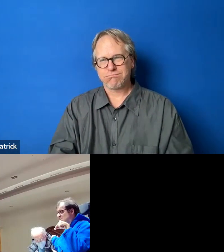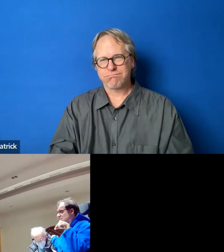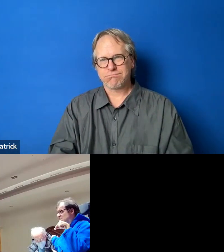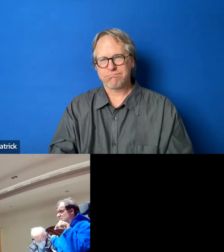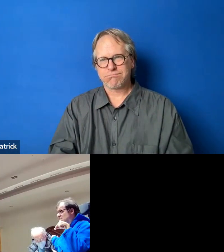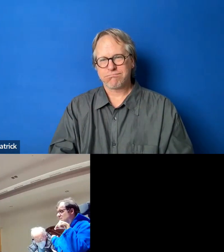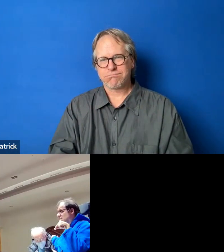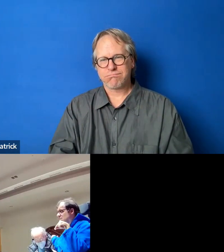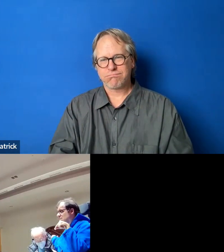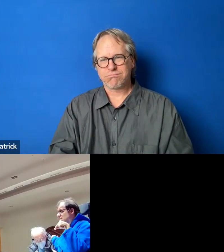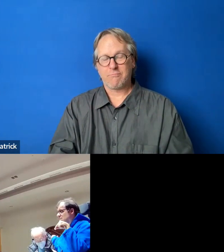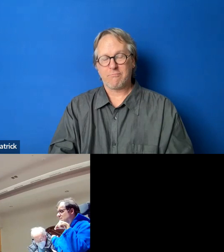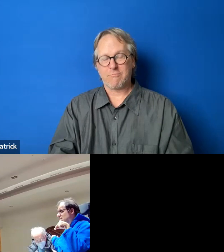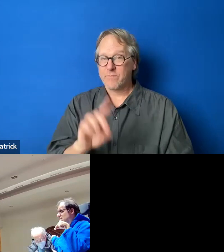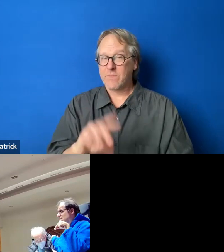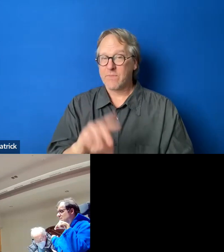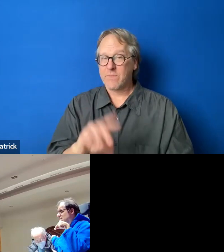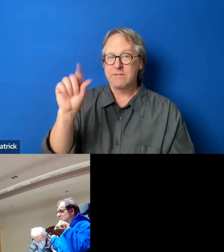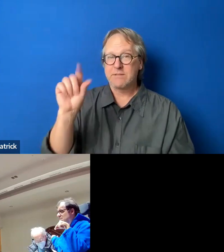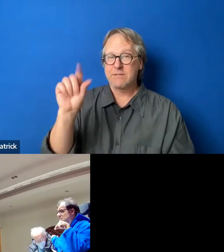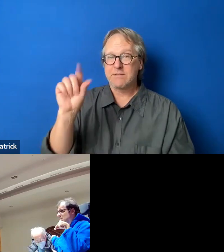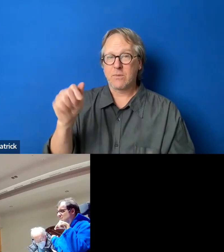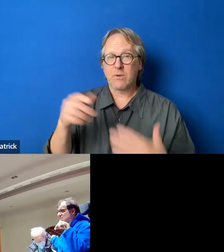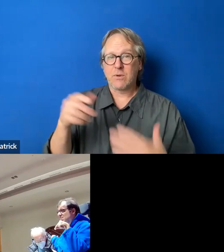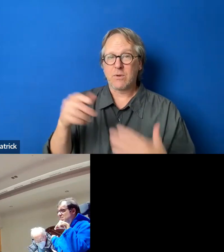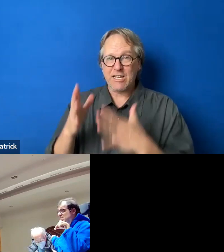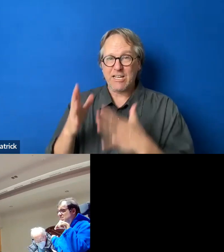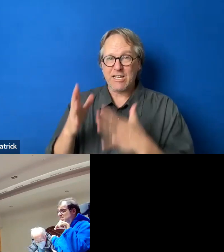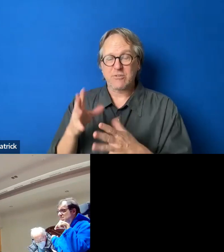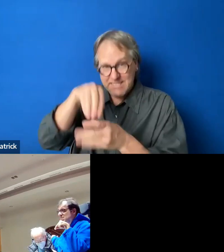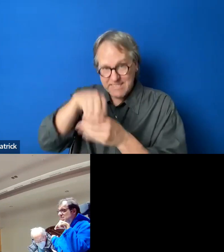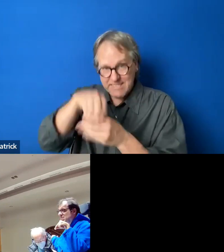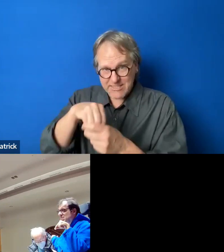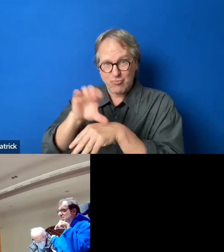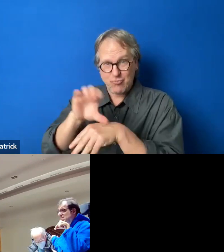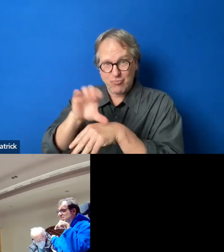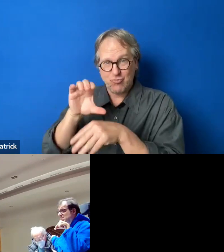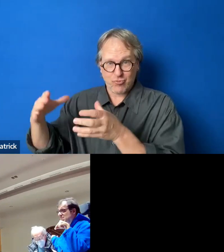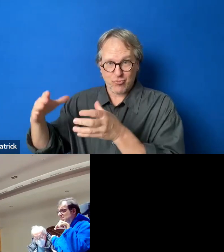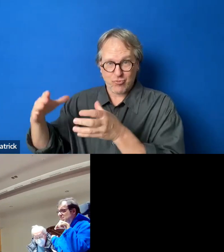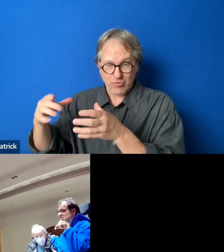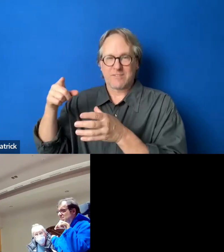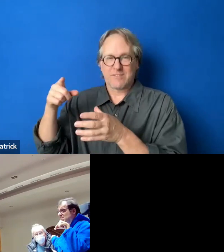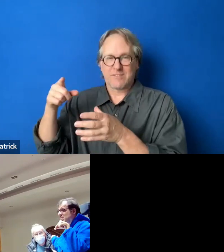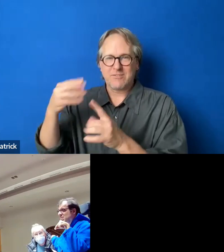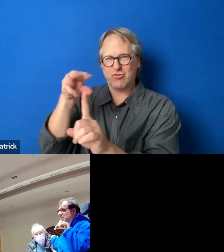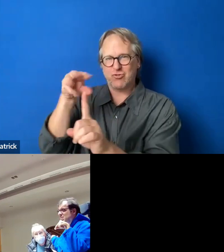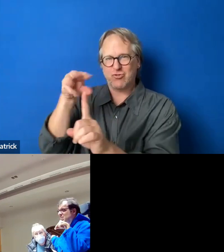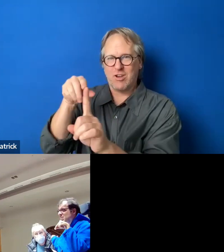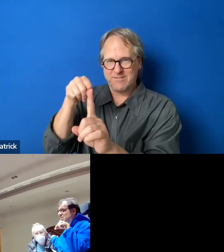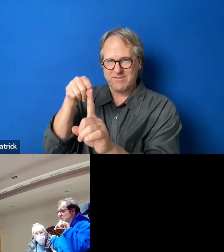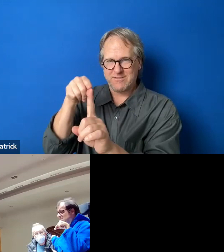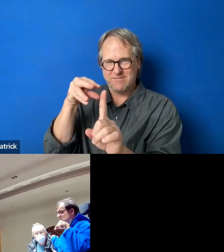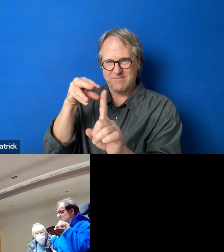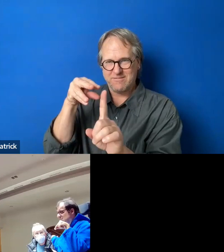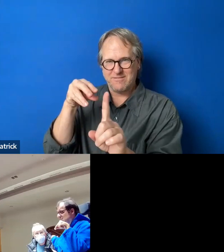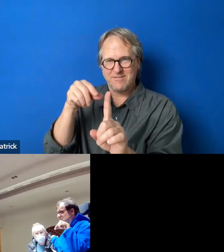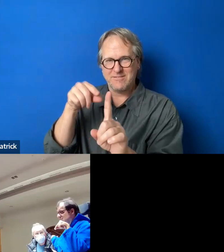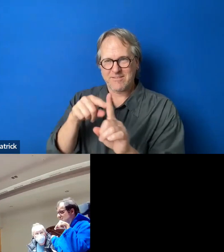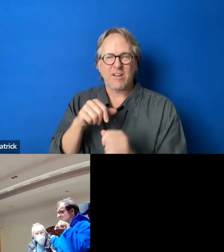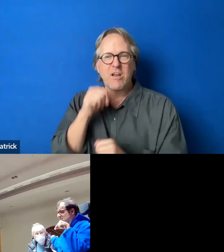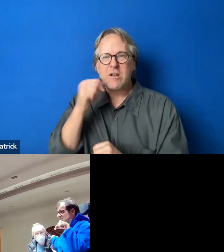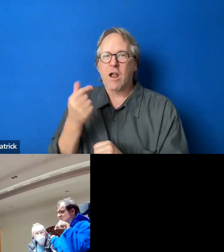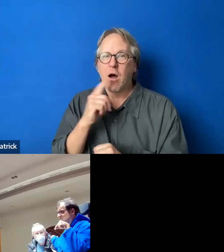Let the disabled leaders in your congregation shine, and not just always talking about